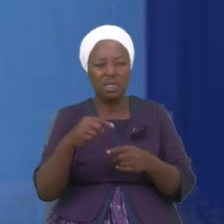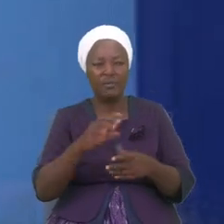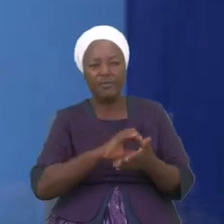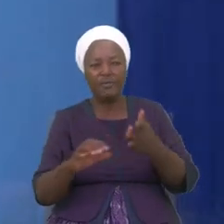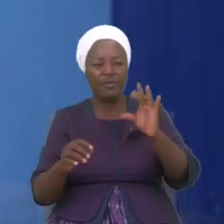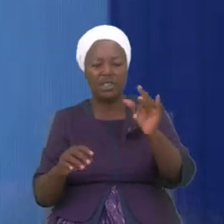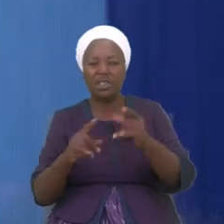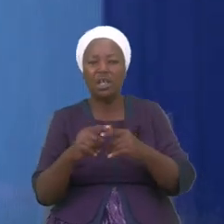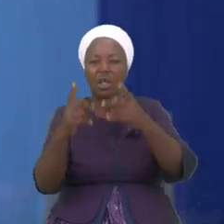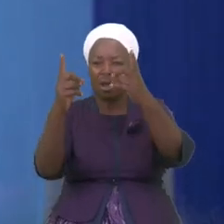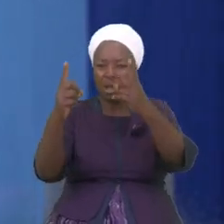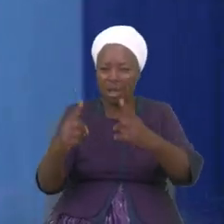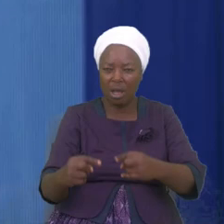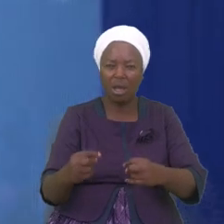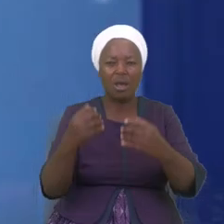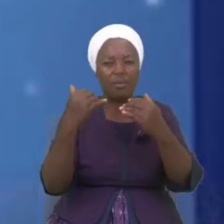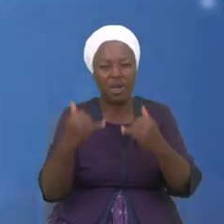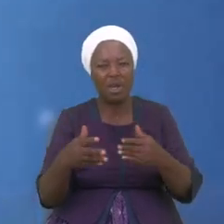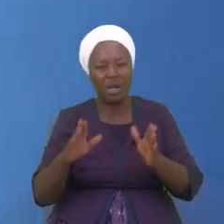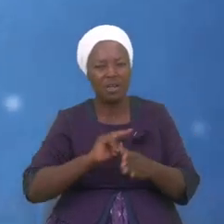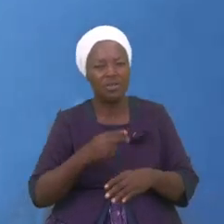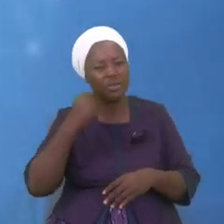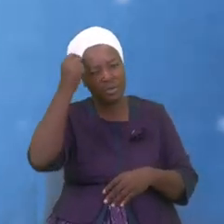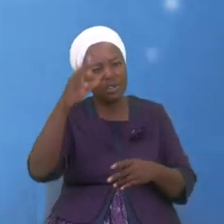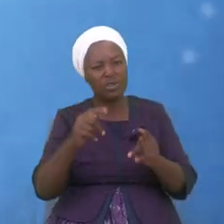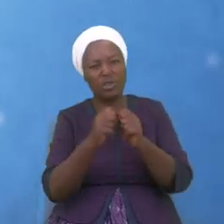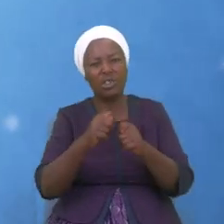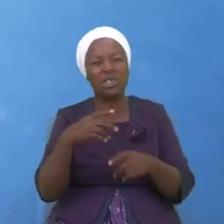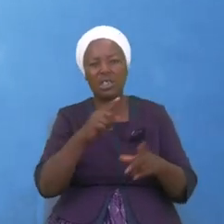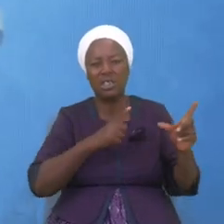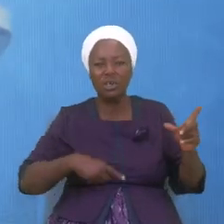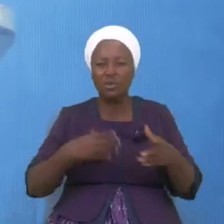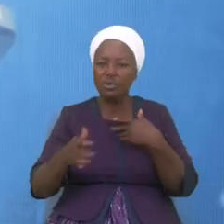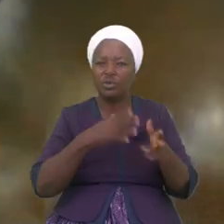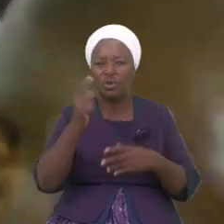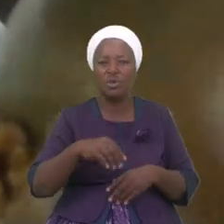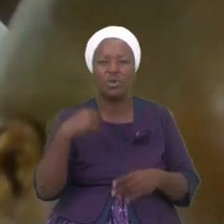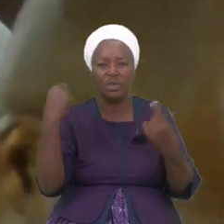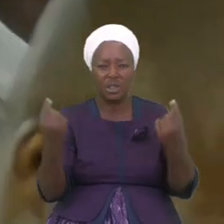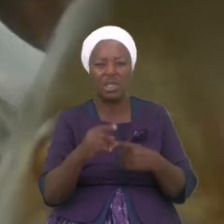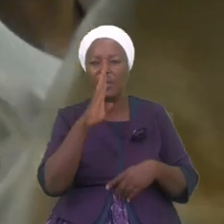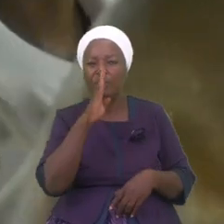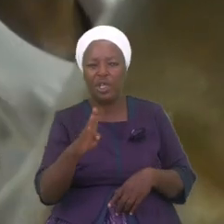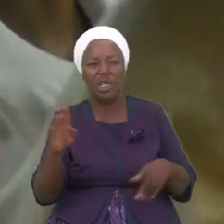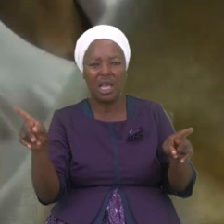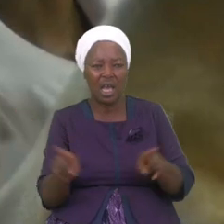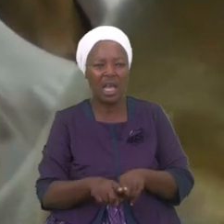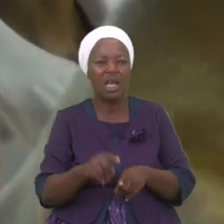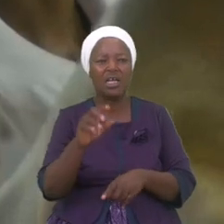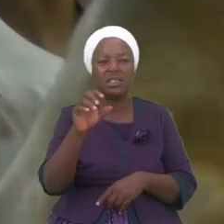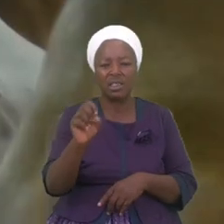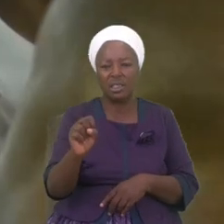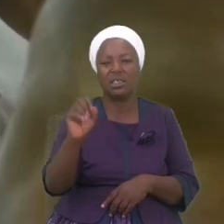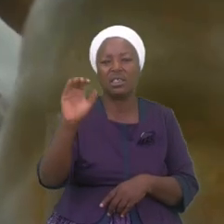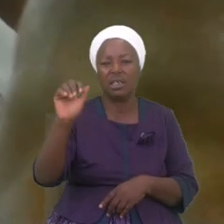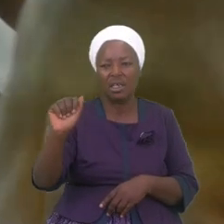let us reason together, says the Lord. Though your sins be as scarlet, it says, they